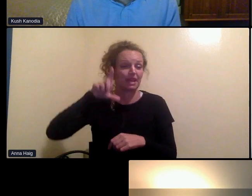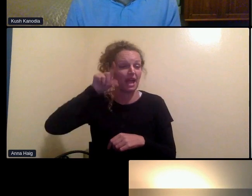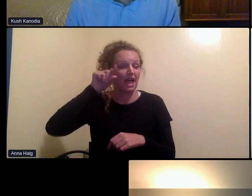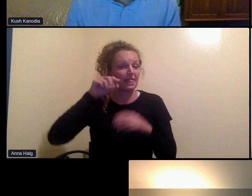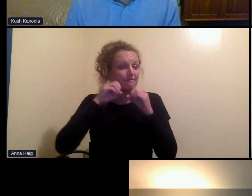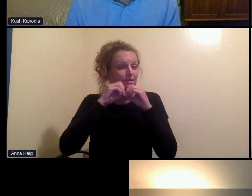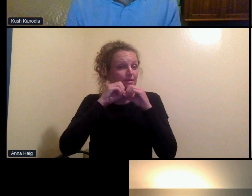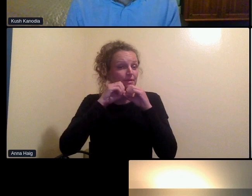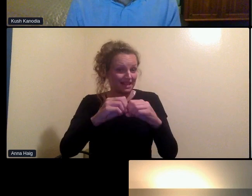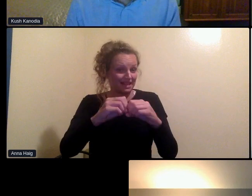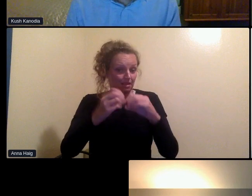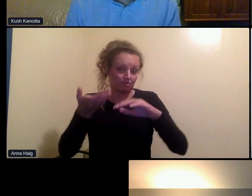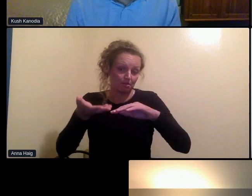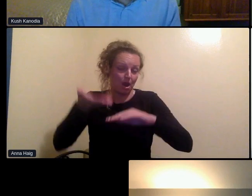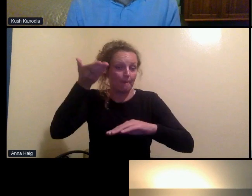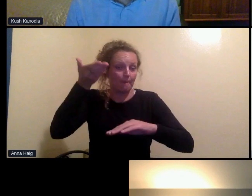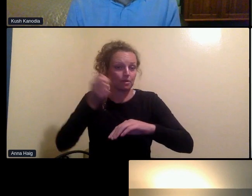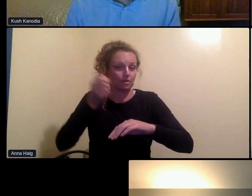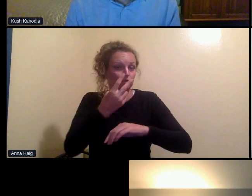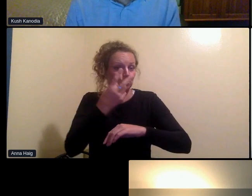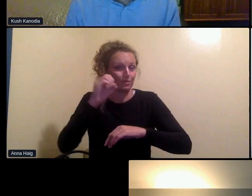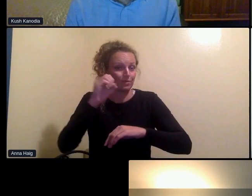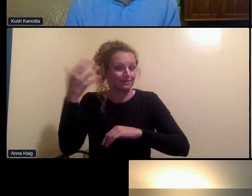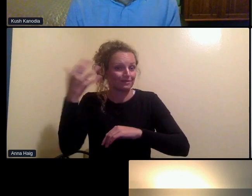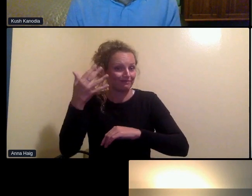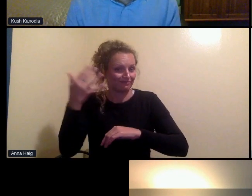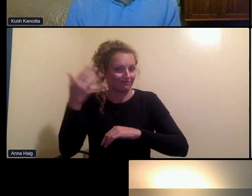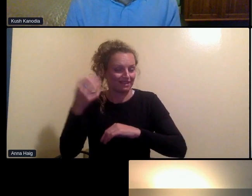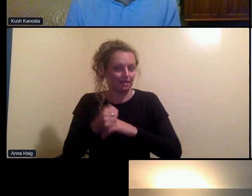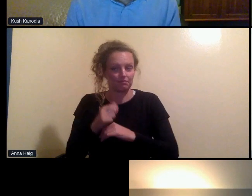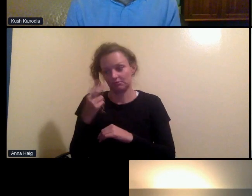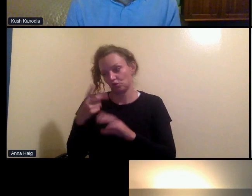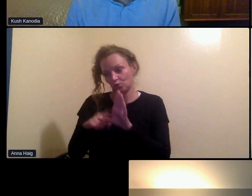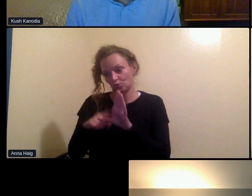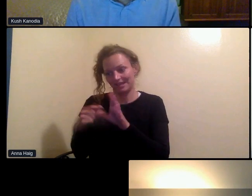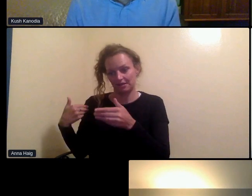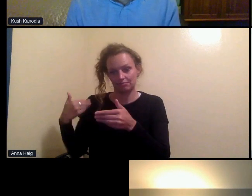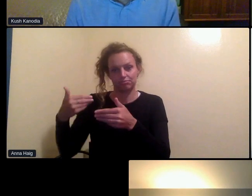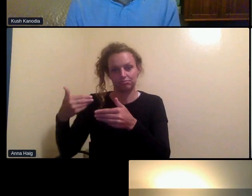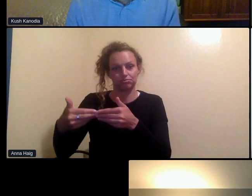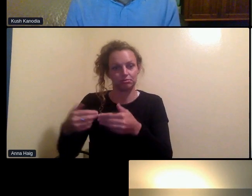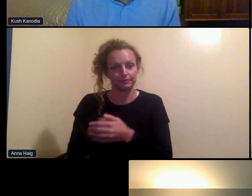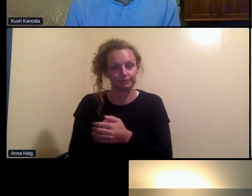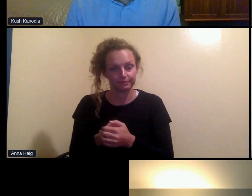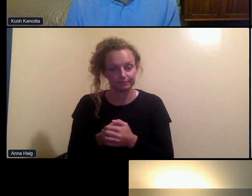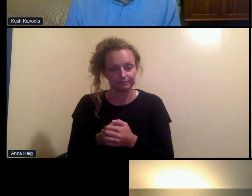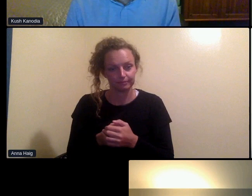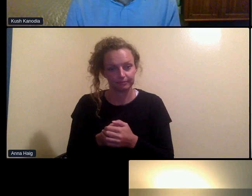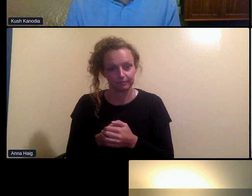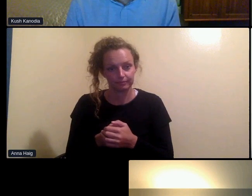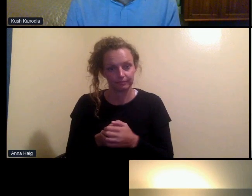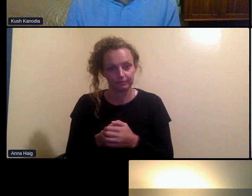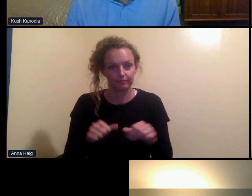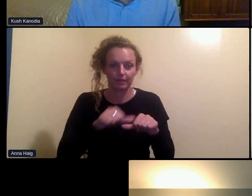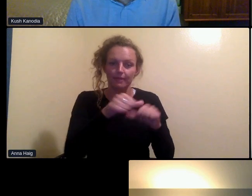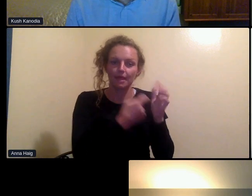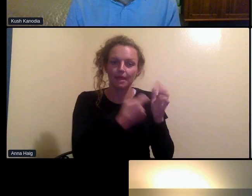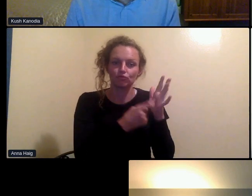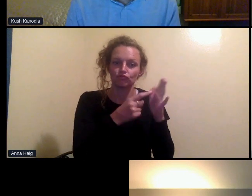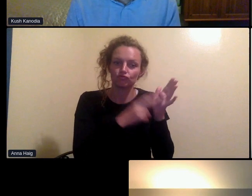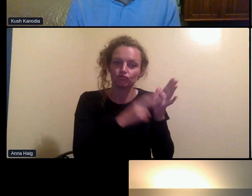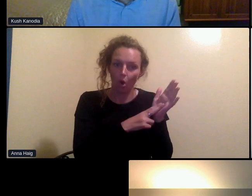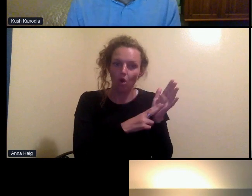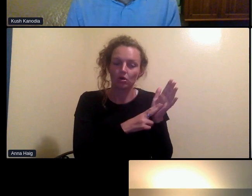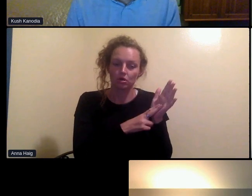2015. That's in the past 2 years. And then Ron Pettit, who I consider one of the most, you know, pioneers